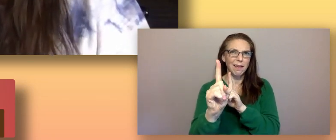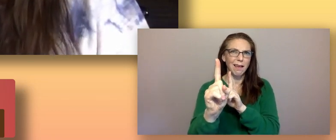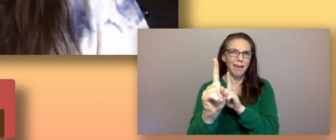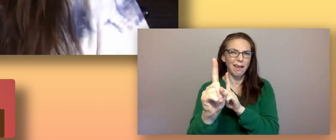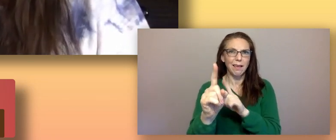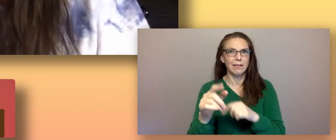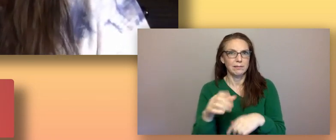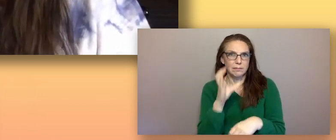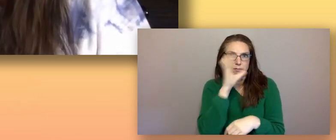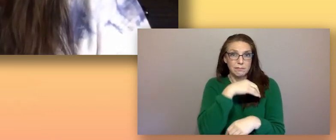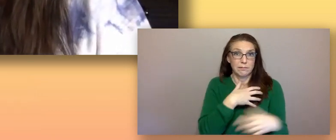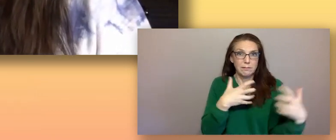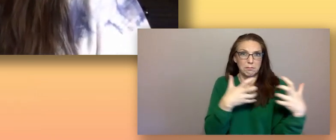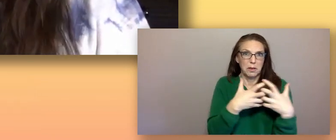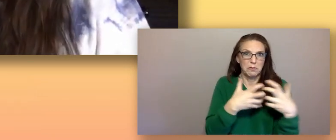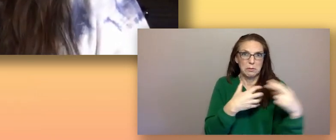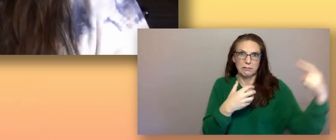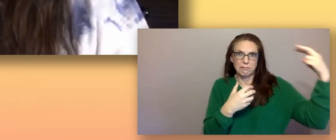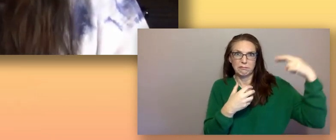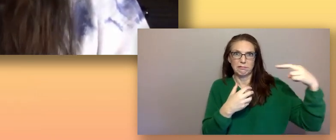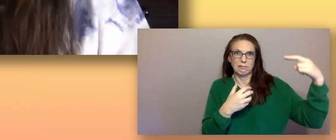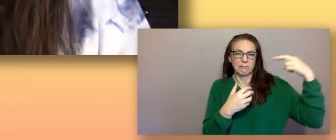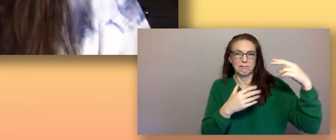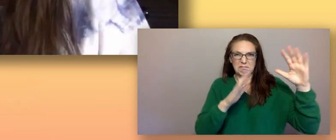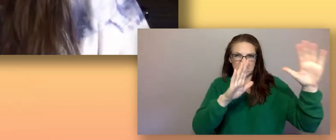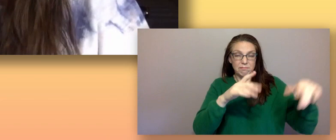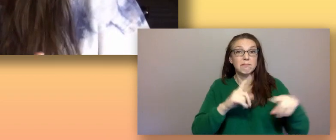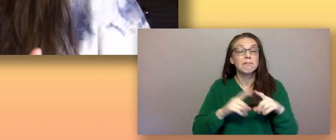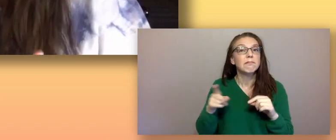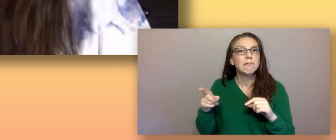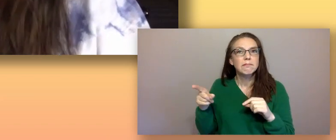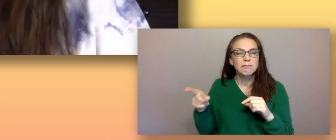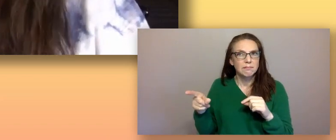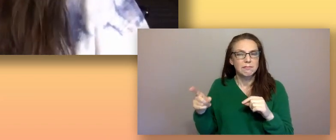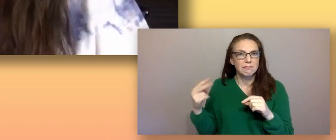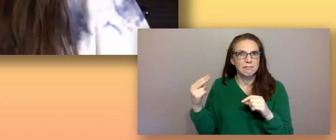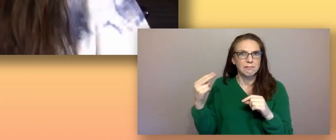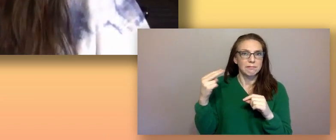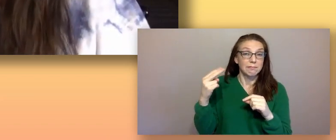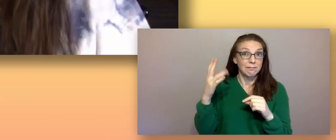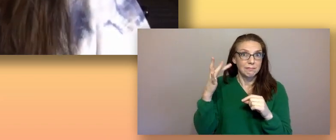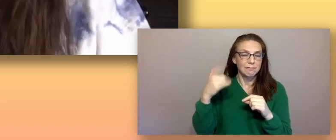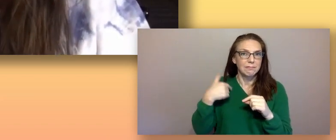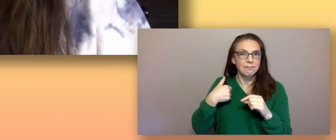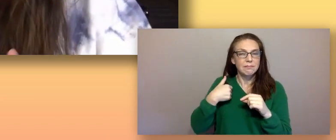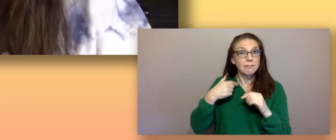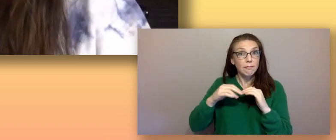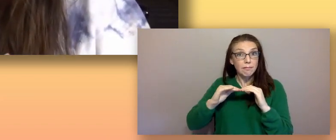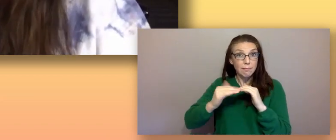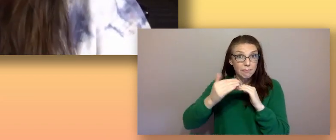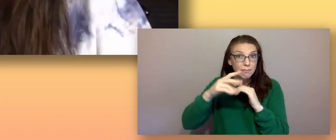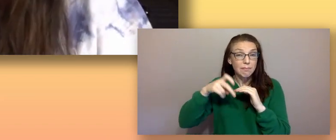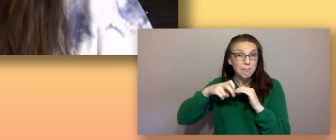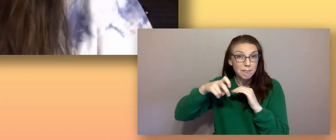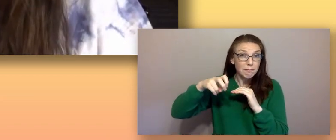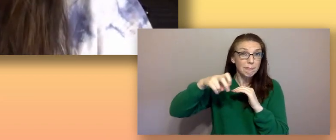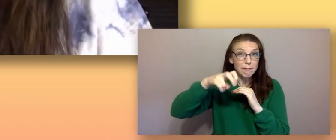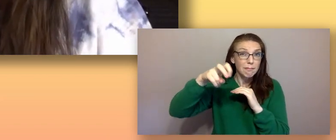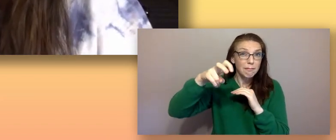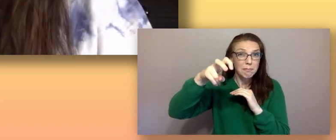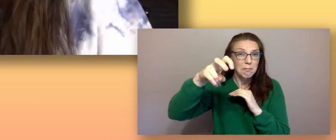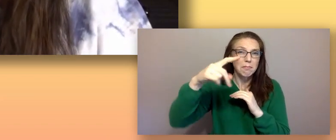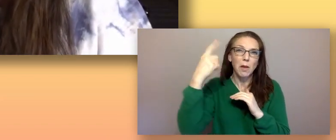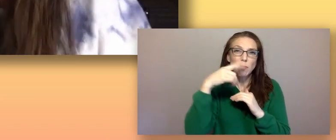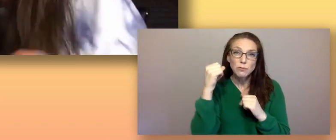which is always fun. But I swear he must have thought I was drunk off my ass with how tightly I was holding onto the banister to keep my